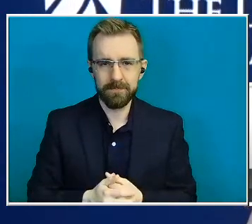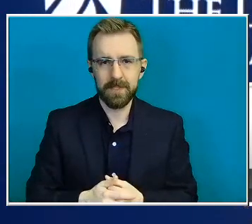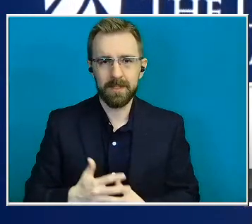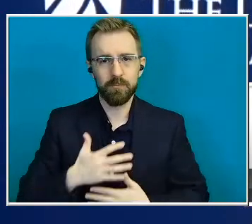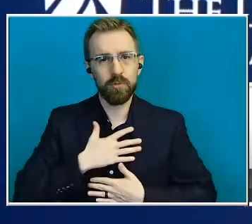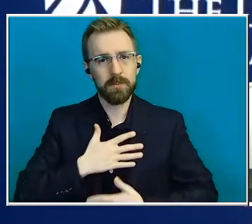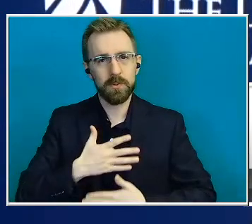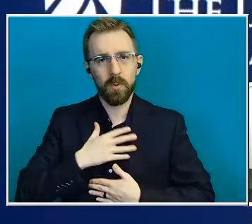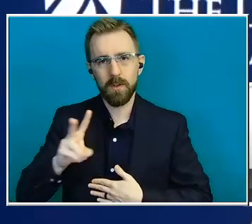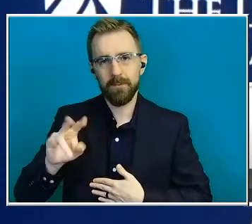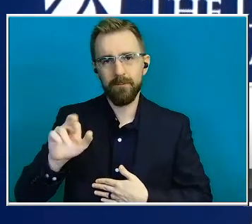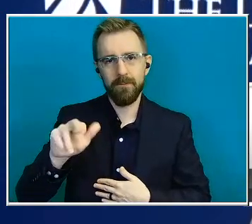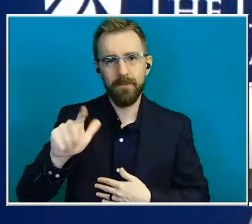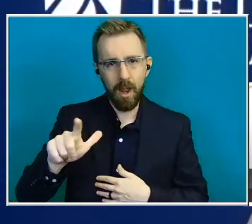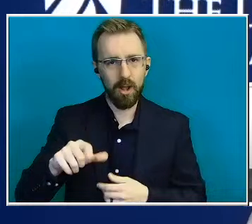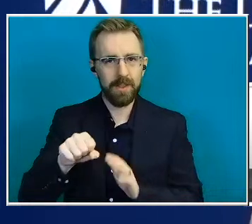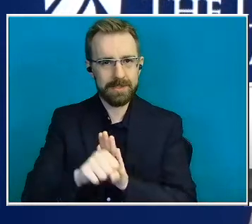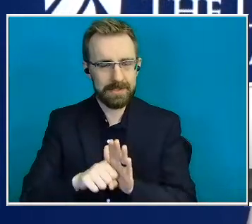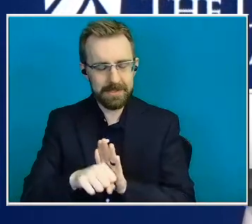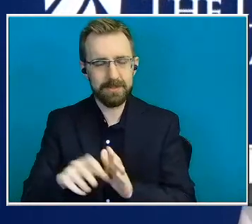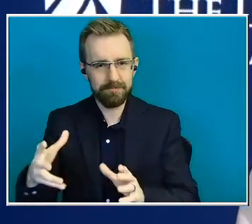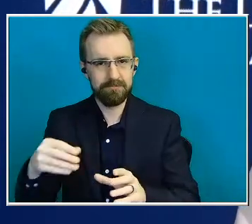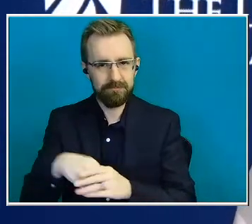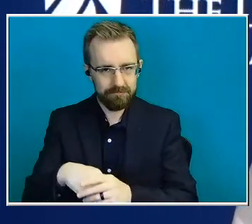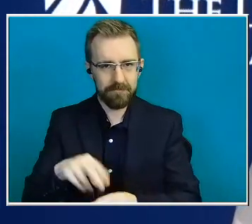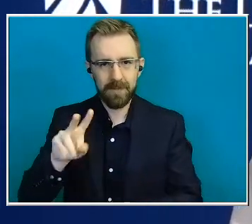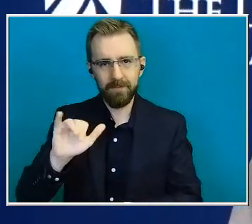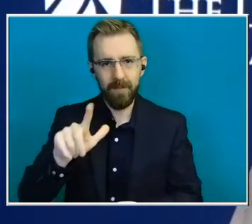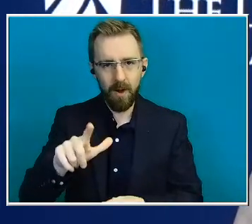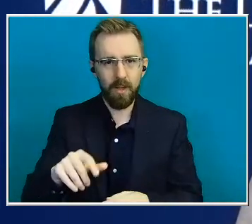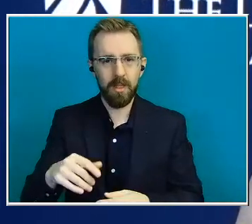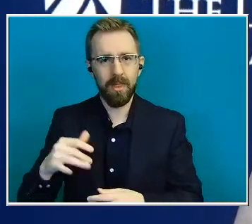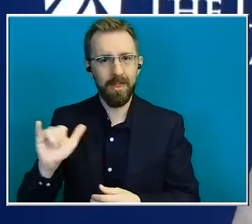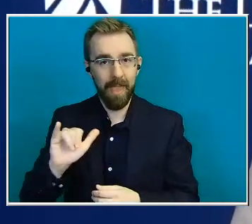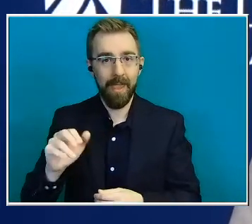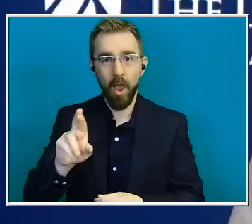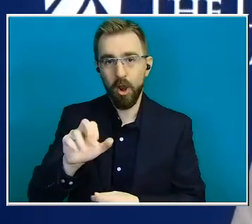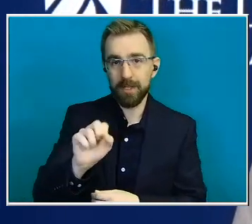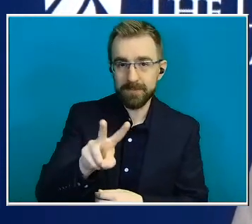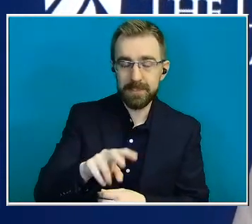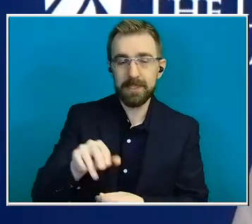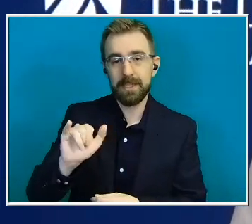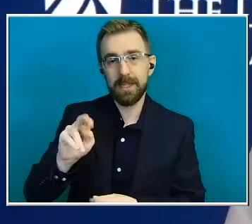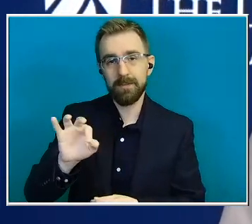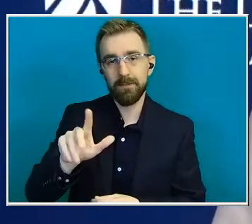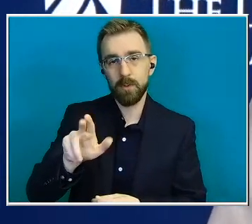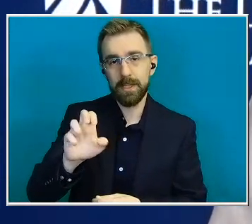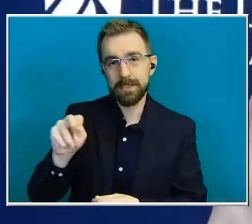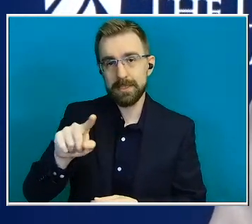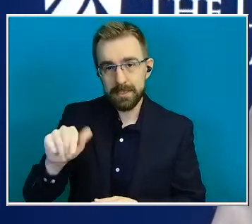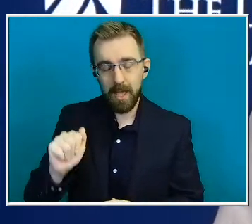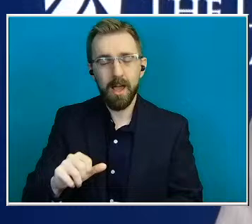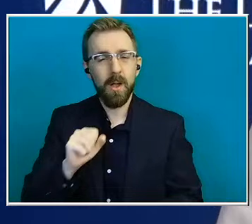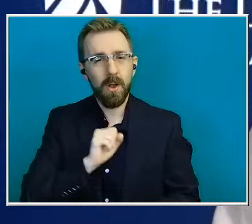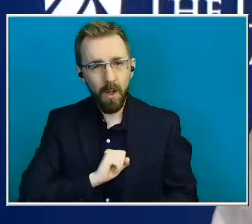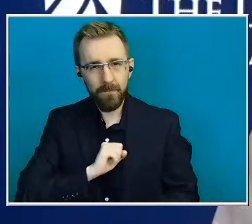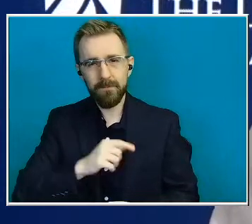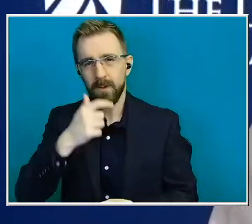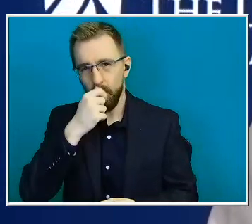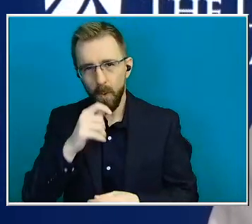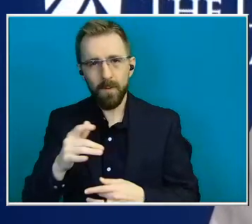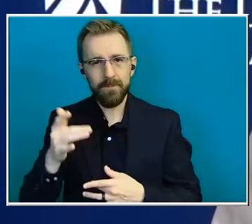is consisted of viral infections such as RSV, influenza, other common cough and cold viruses, but unfortunately